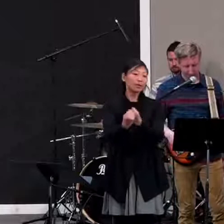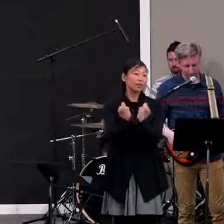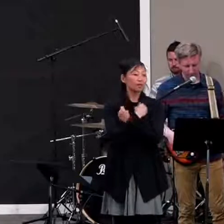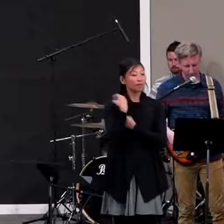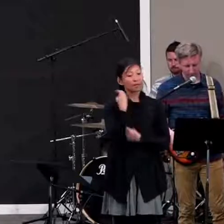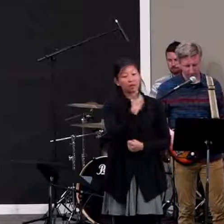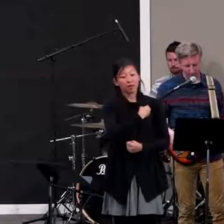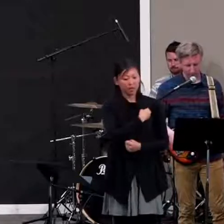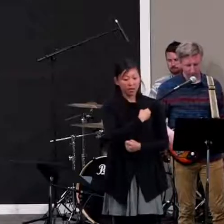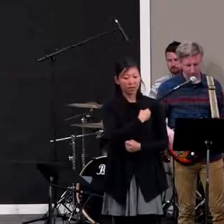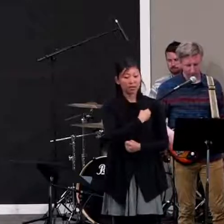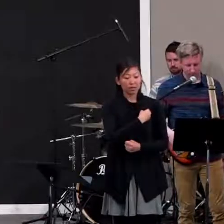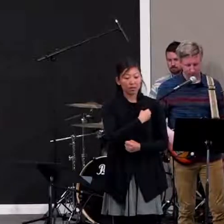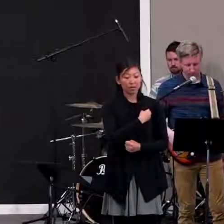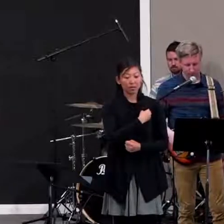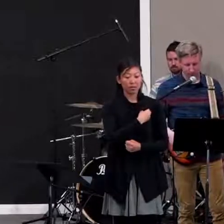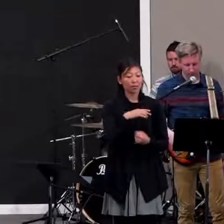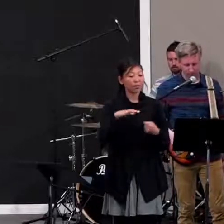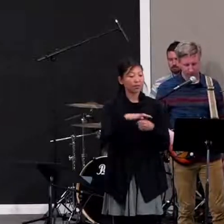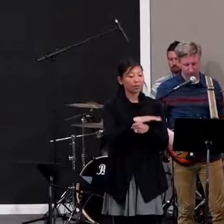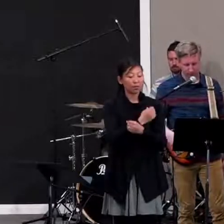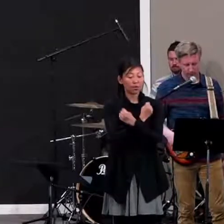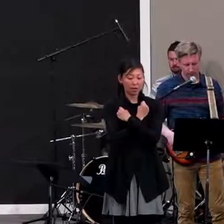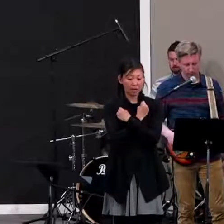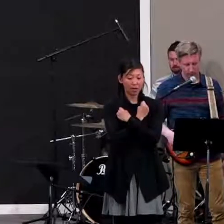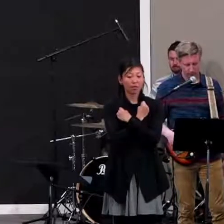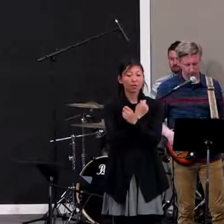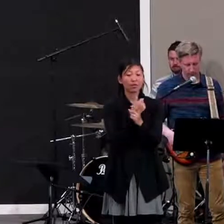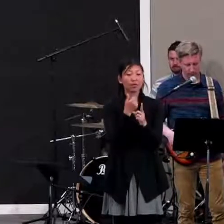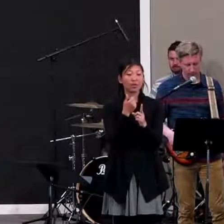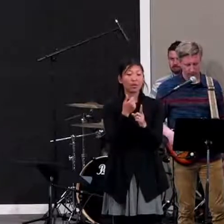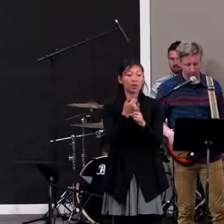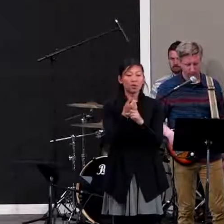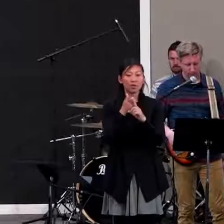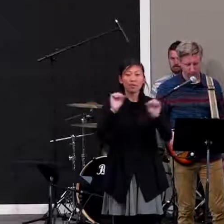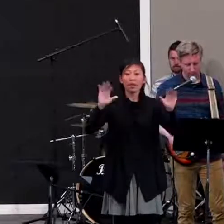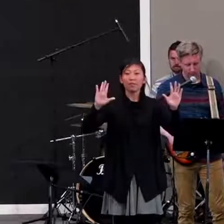an extraordinary love, one that shed his own blood.